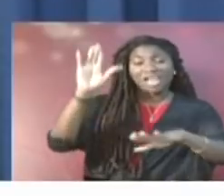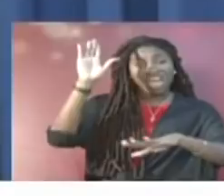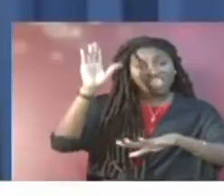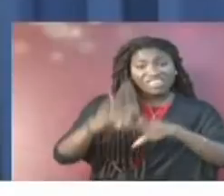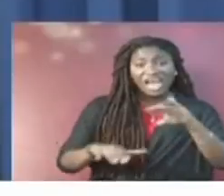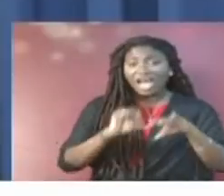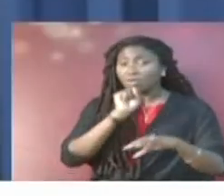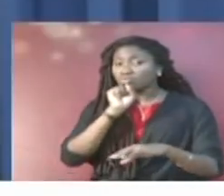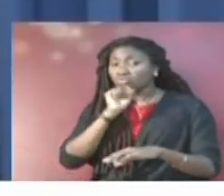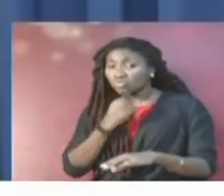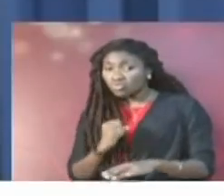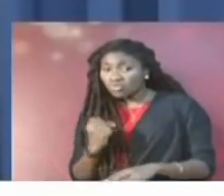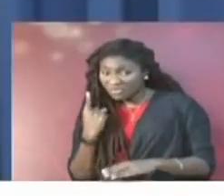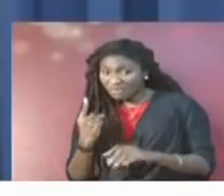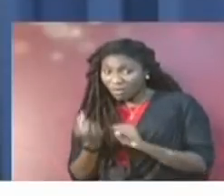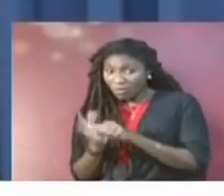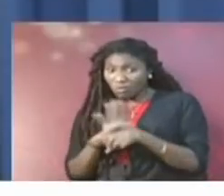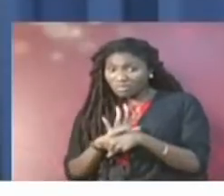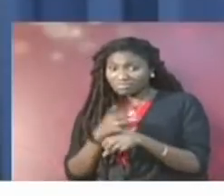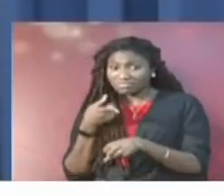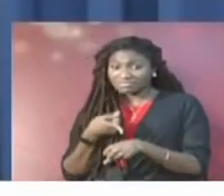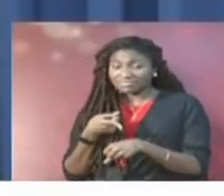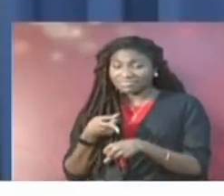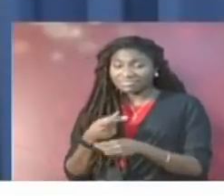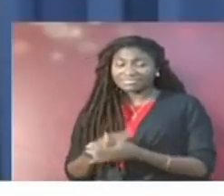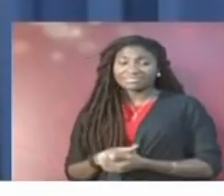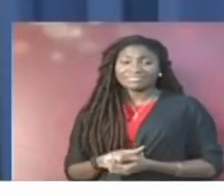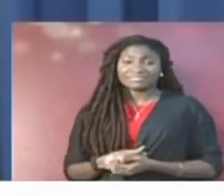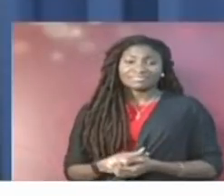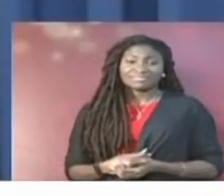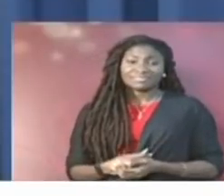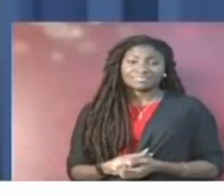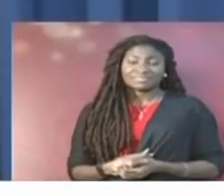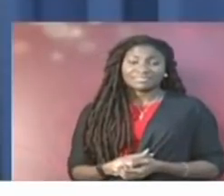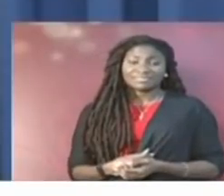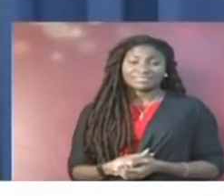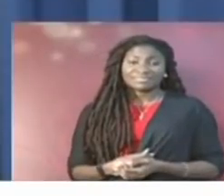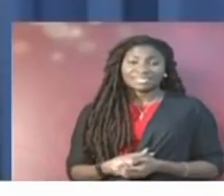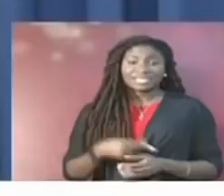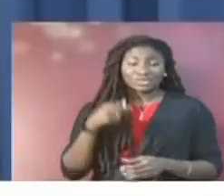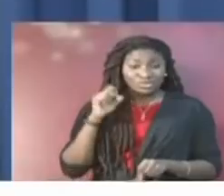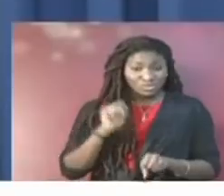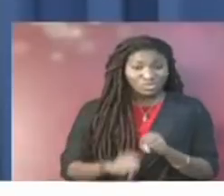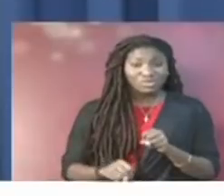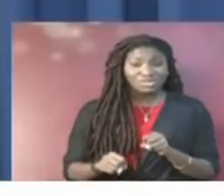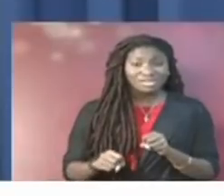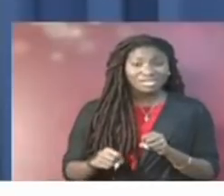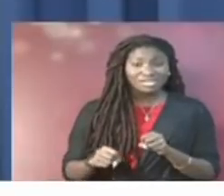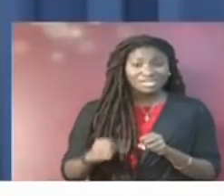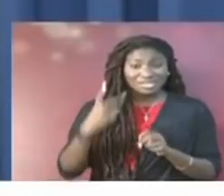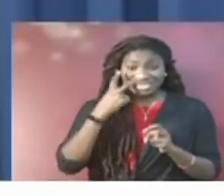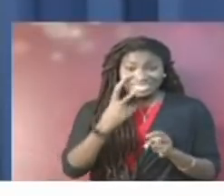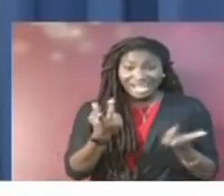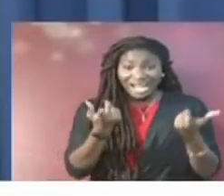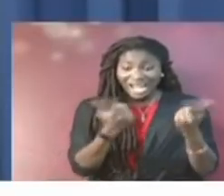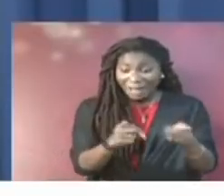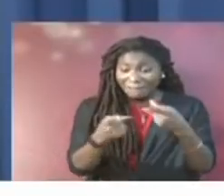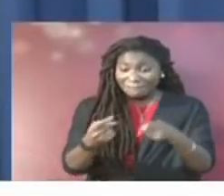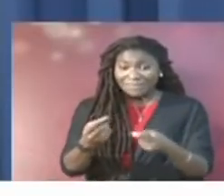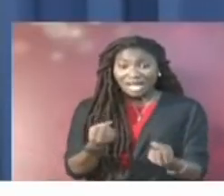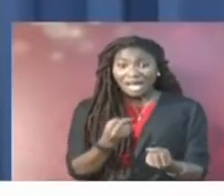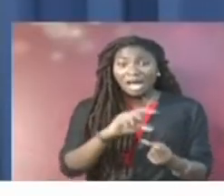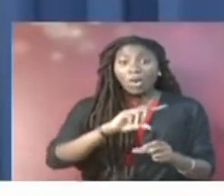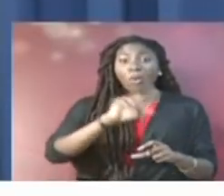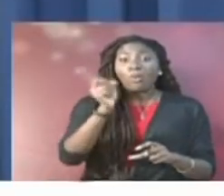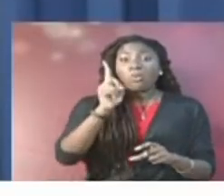main strain of the Wuhan strain. Taking that into consideration, certainly, and because of the localities we have found the P1 in this